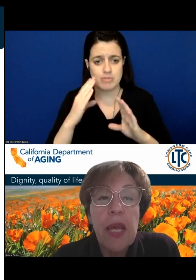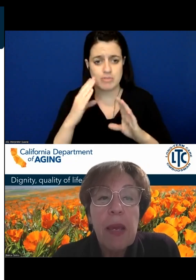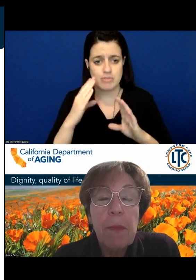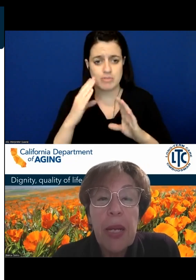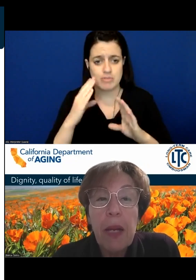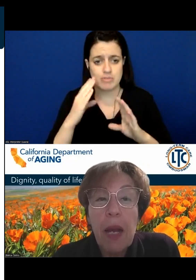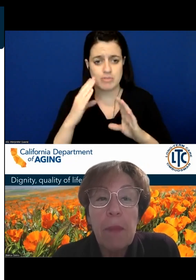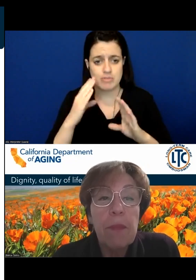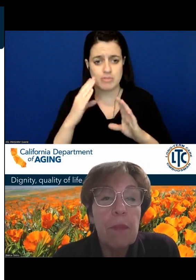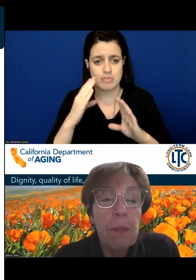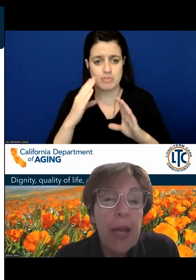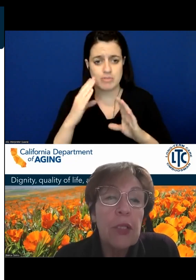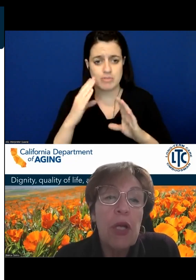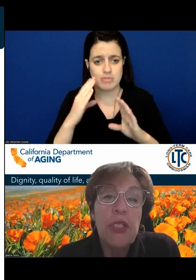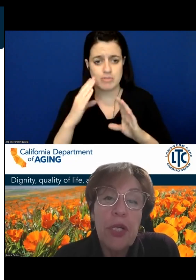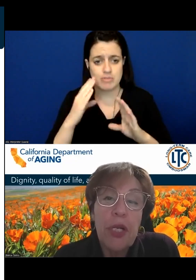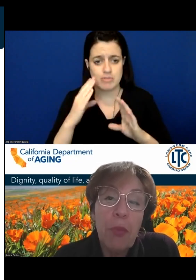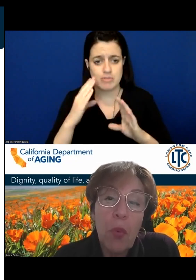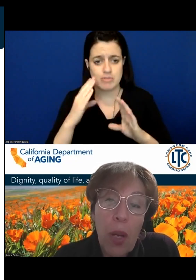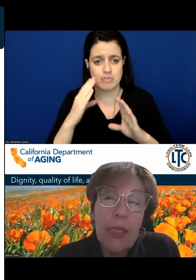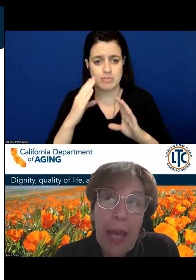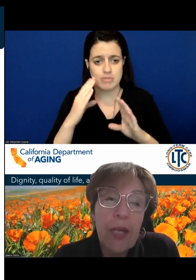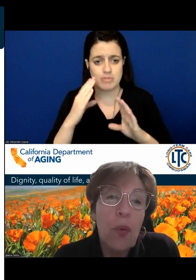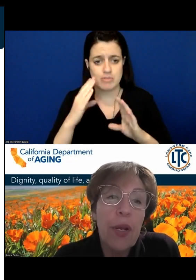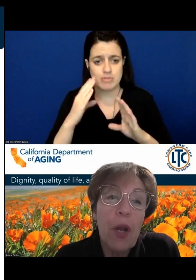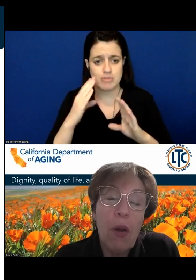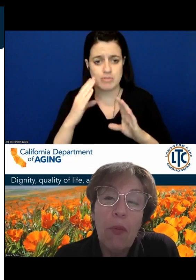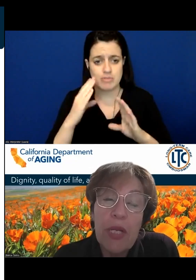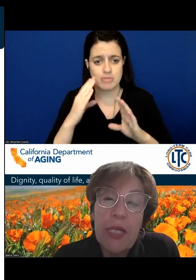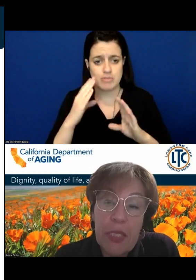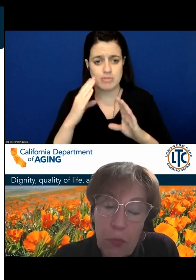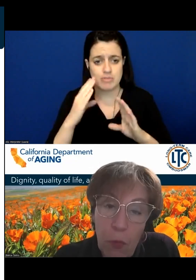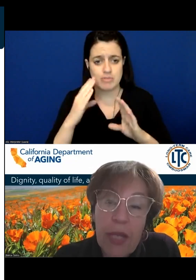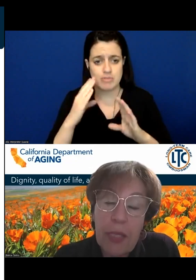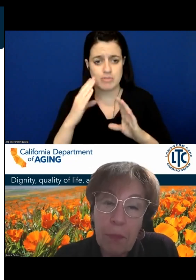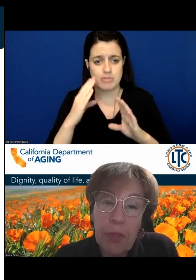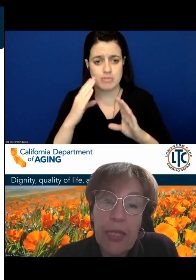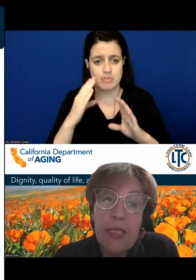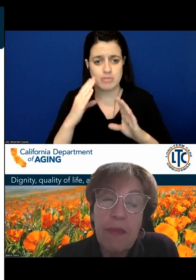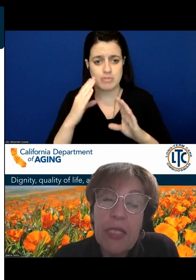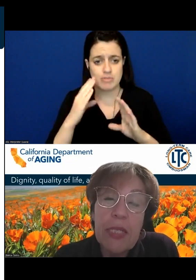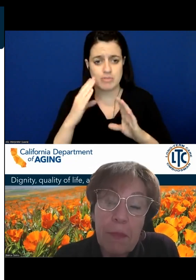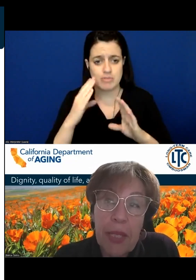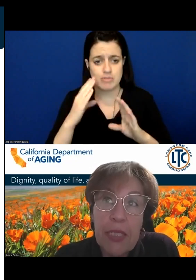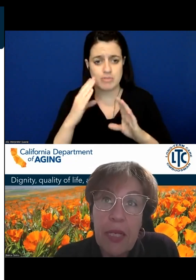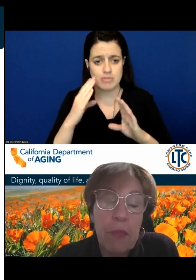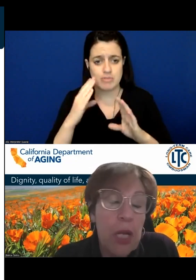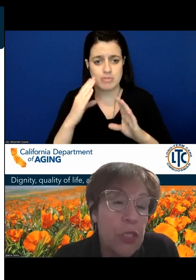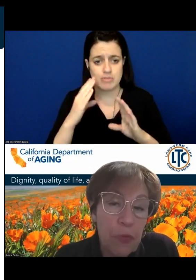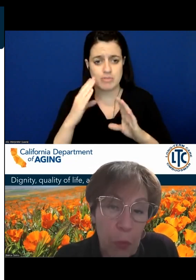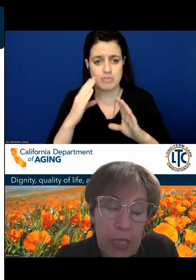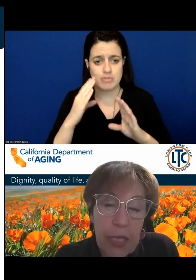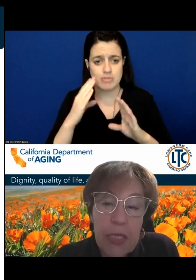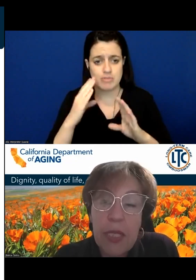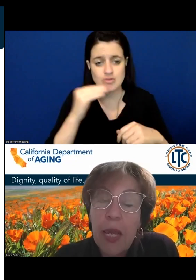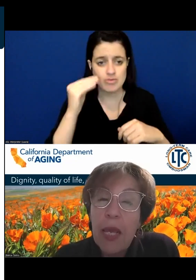difference. But by and large, the #1 category are resident right complaints. And these complaints come not just